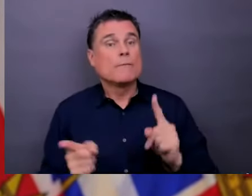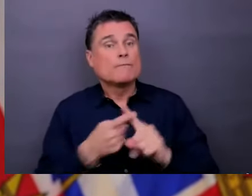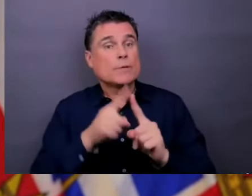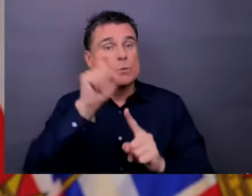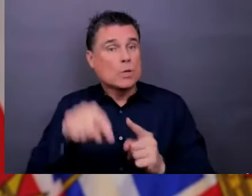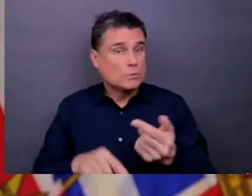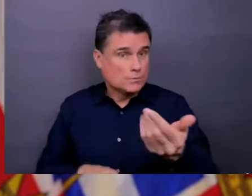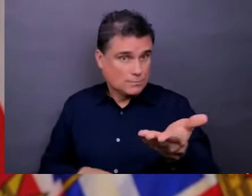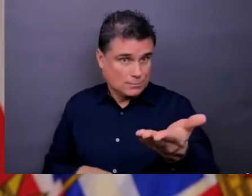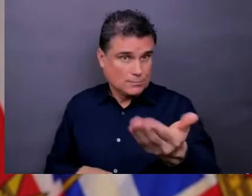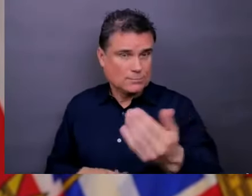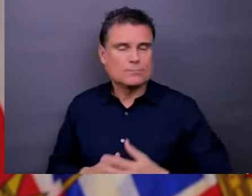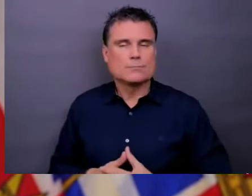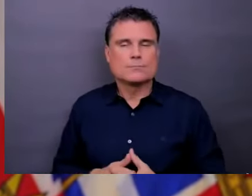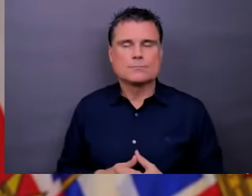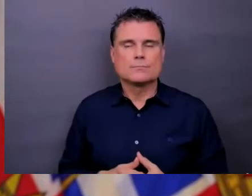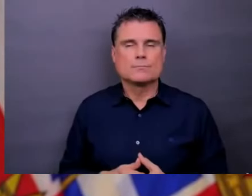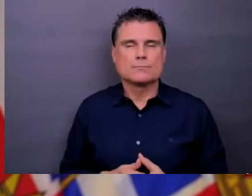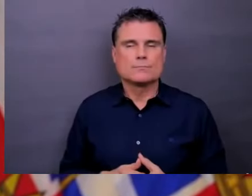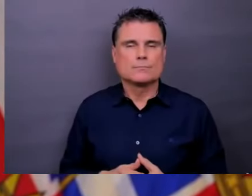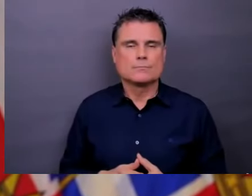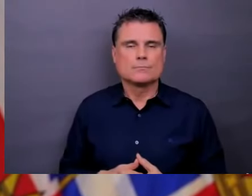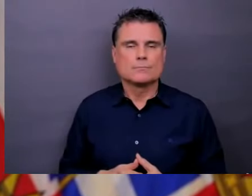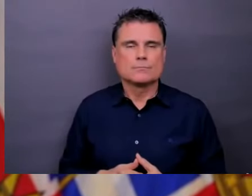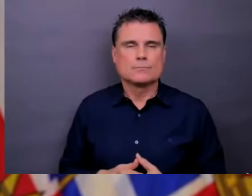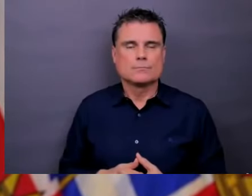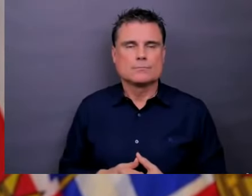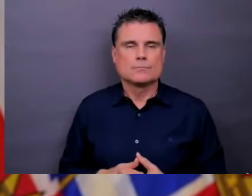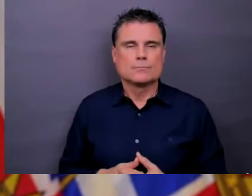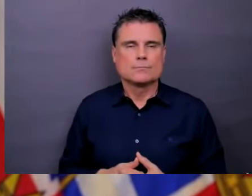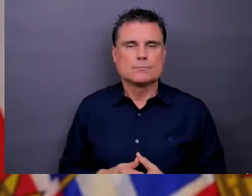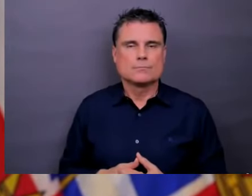name is called. First question is from Justine Hunter, Globe and Mail.